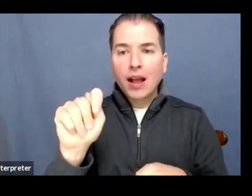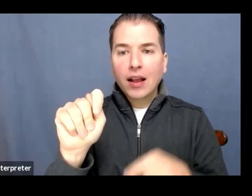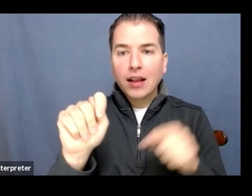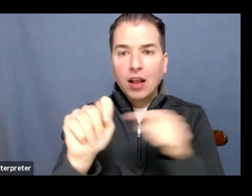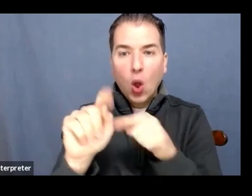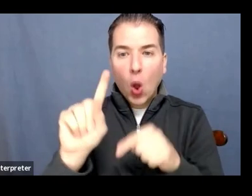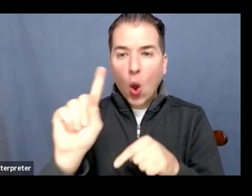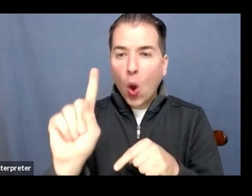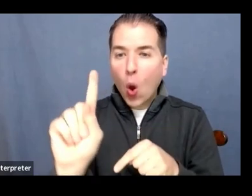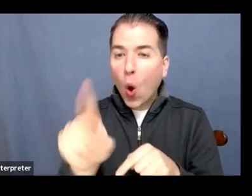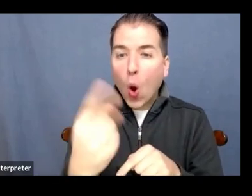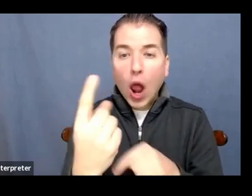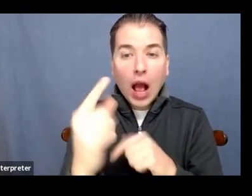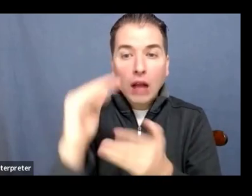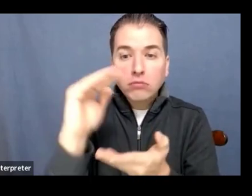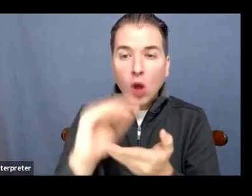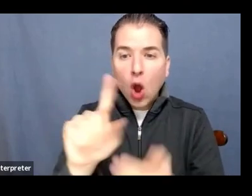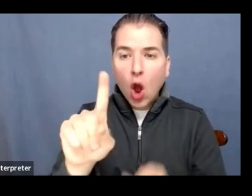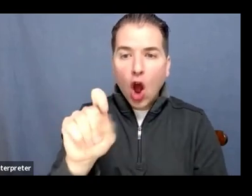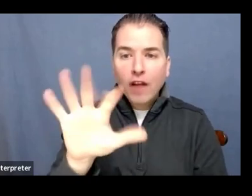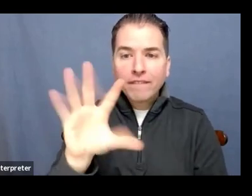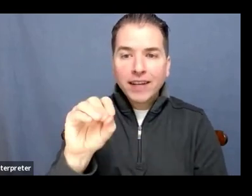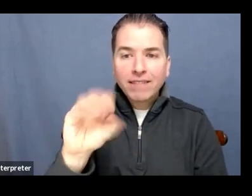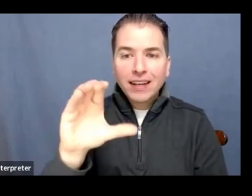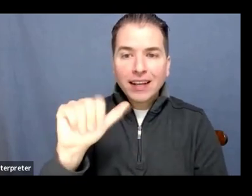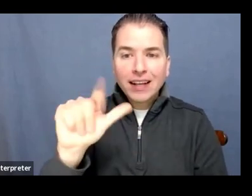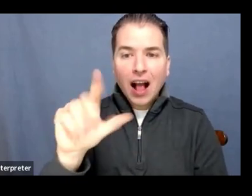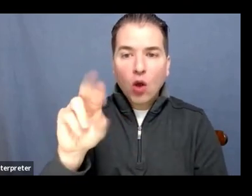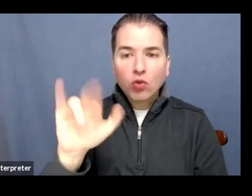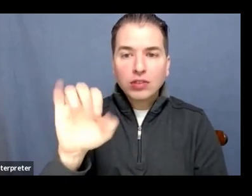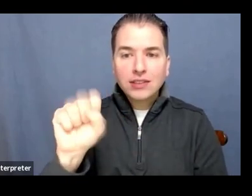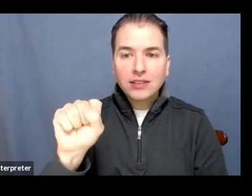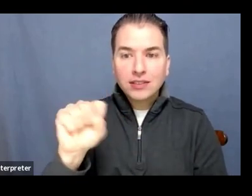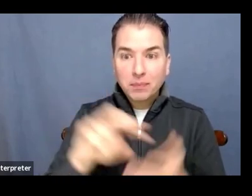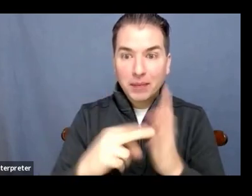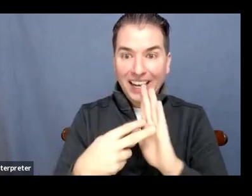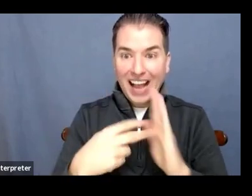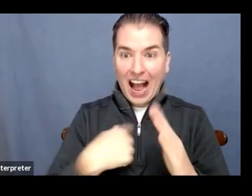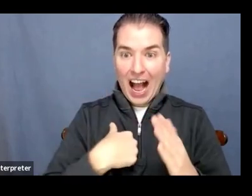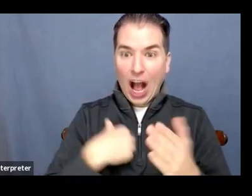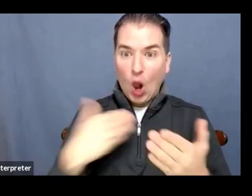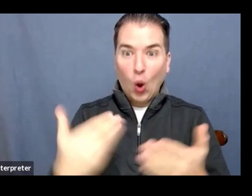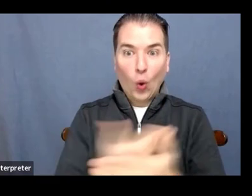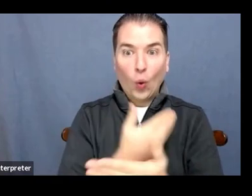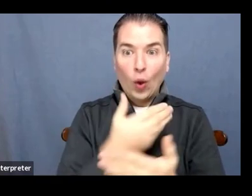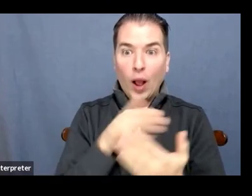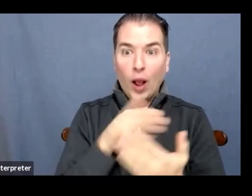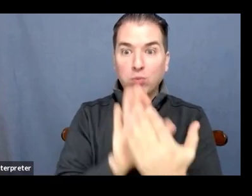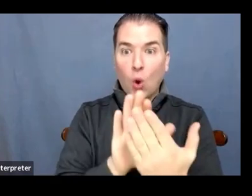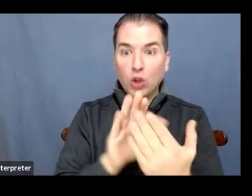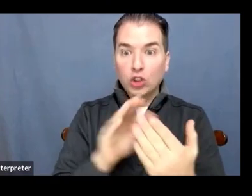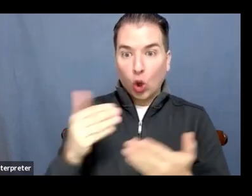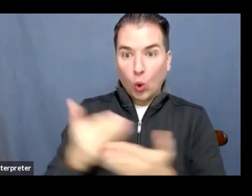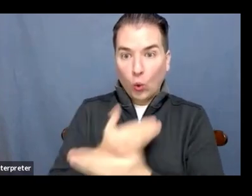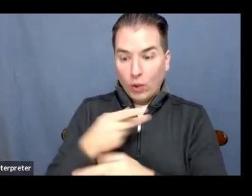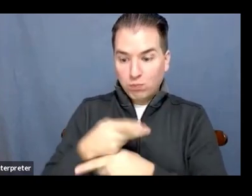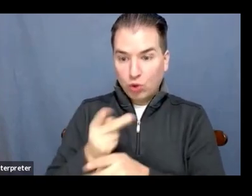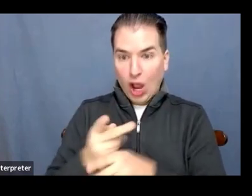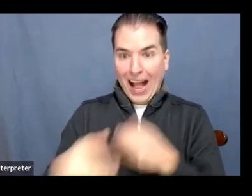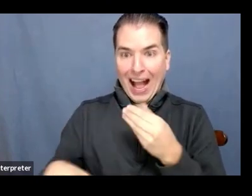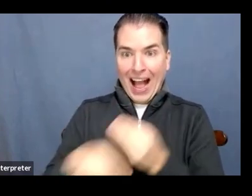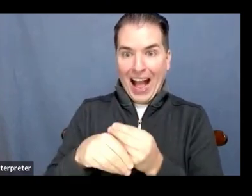150 calories. So by introducing this new value proposition where you can get a